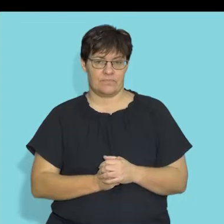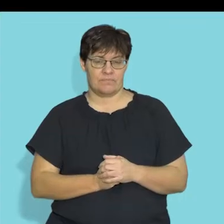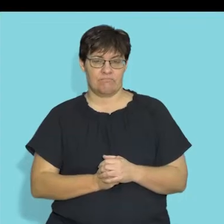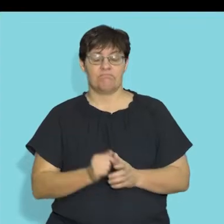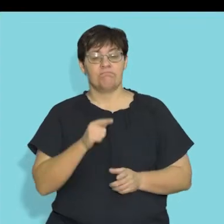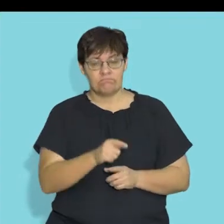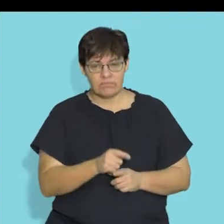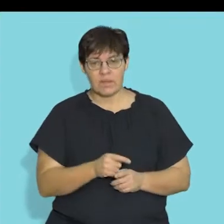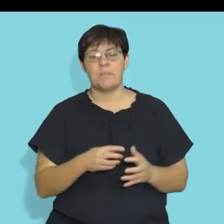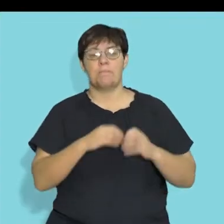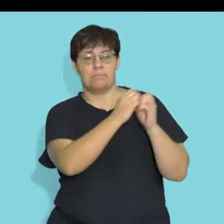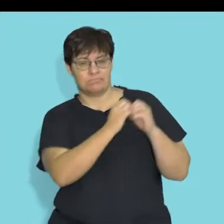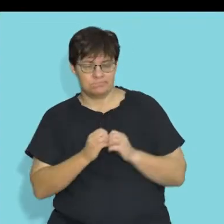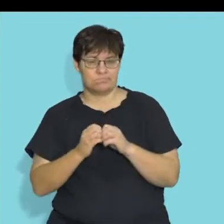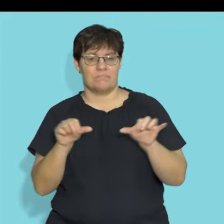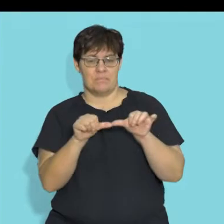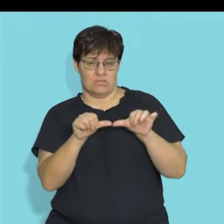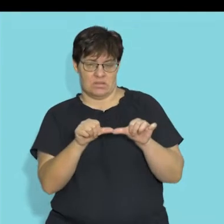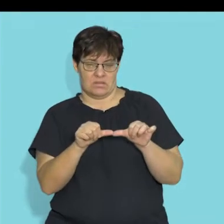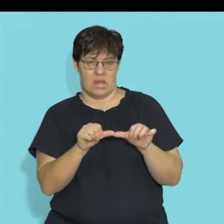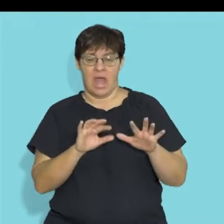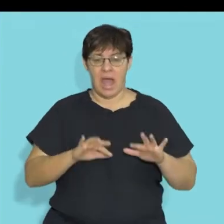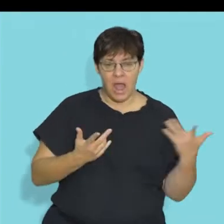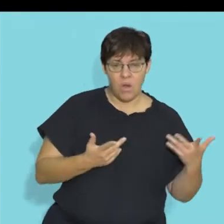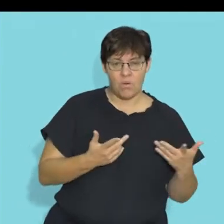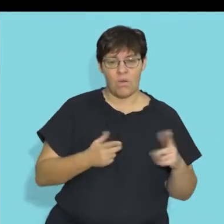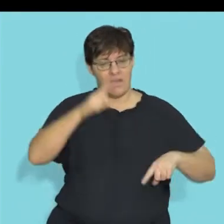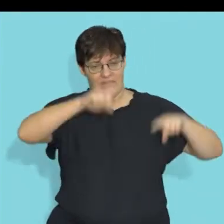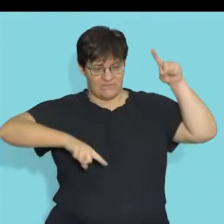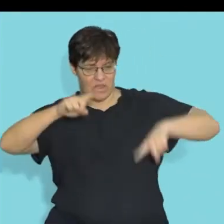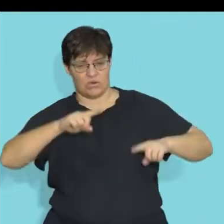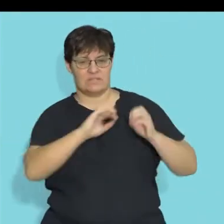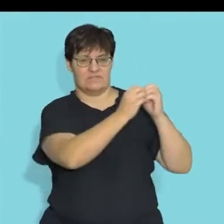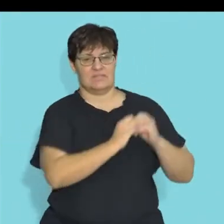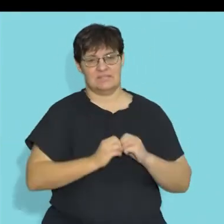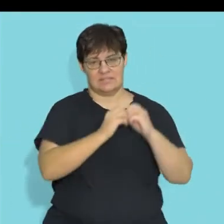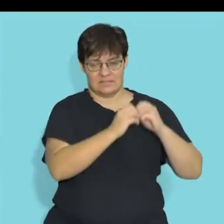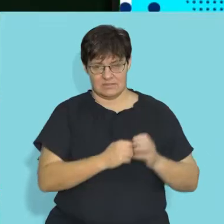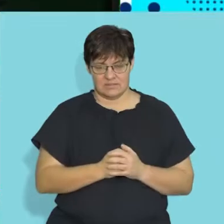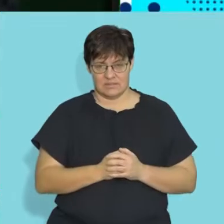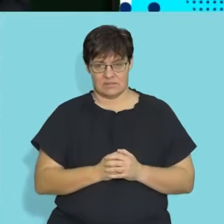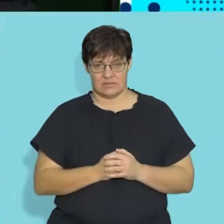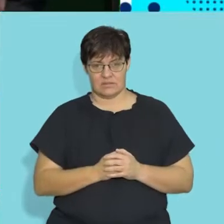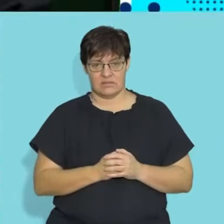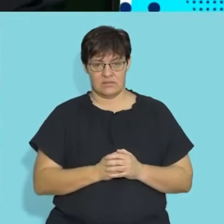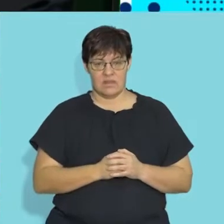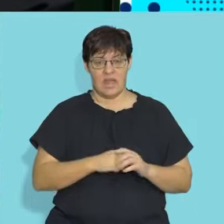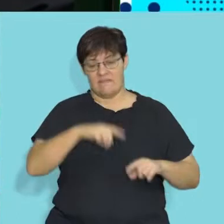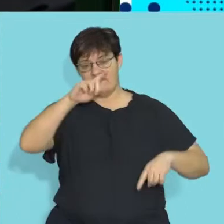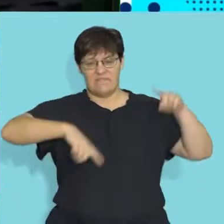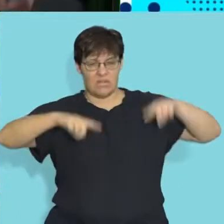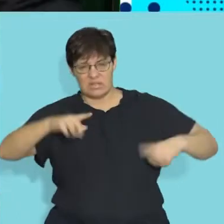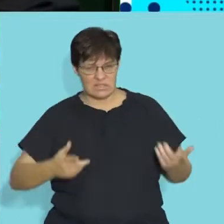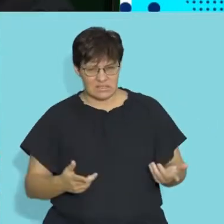Management can take corrective measures in addressing variances. Very important. If there are